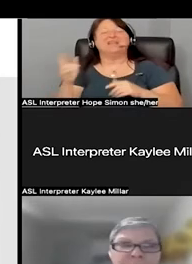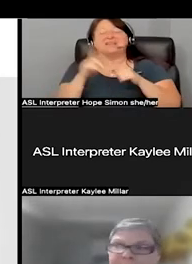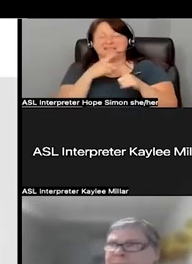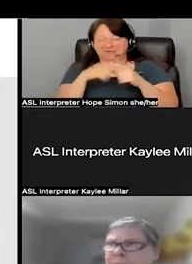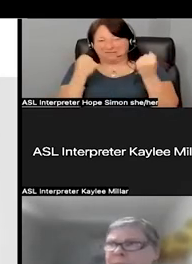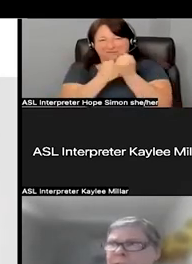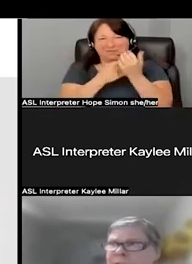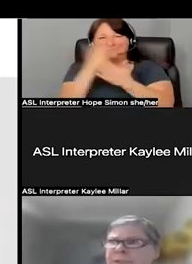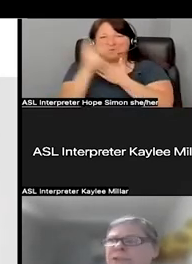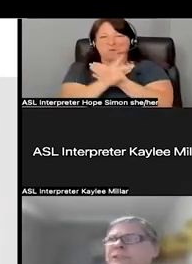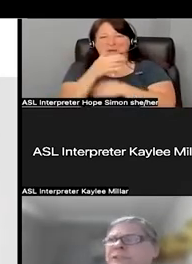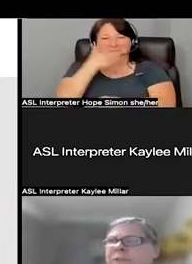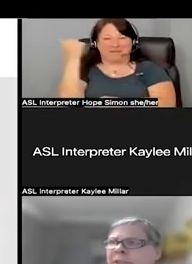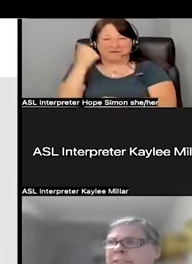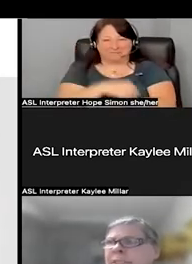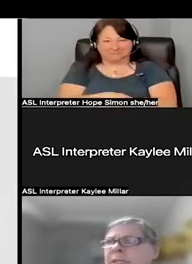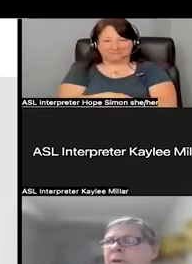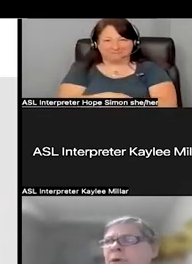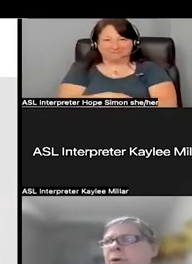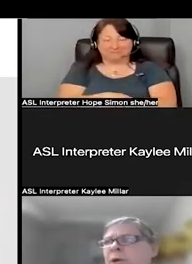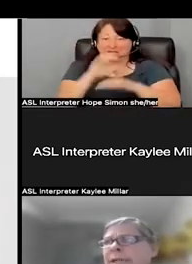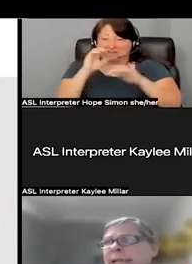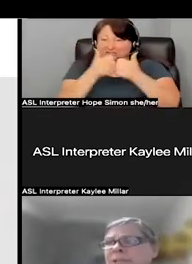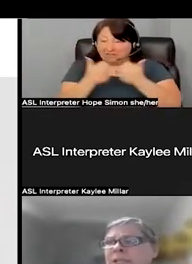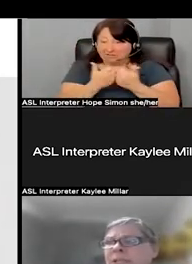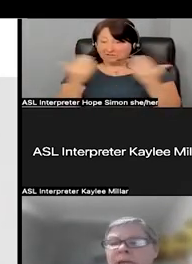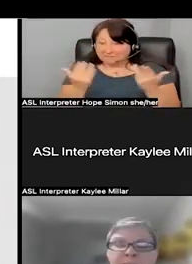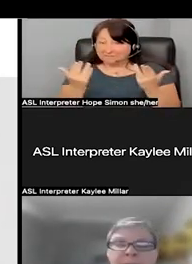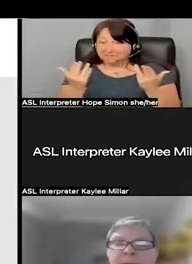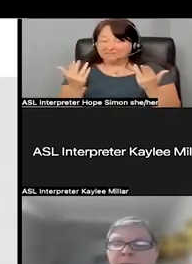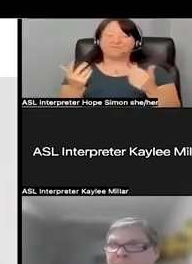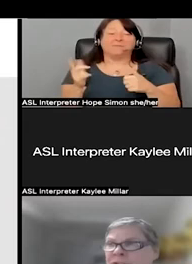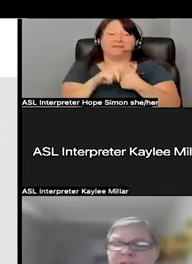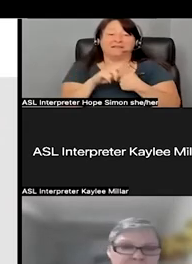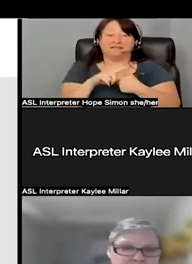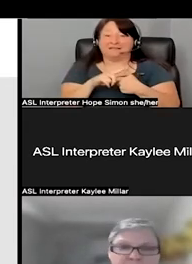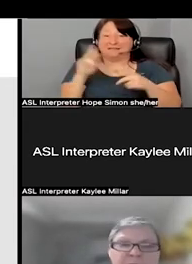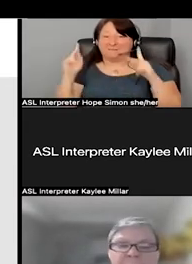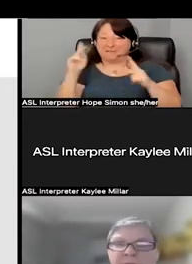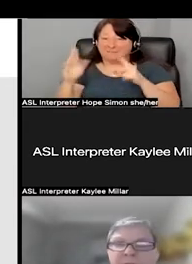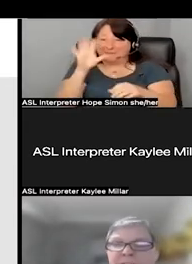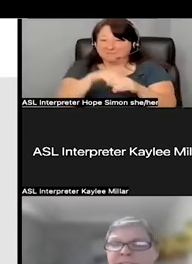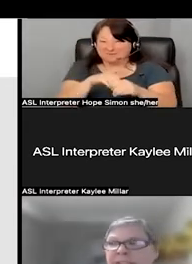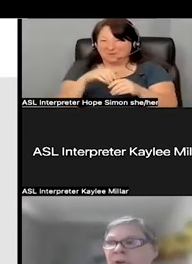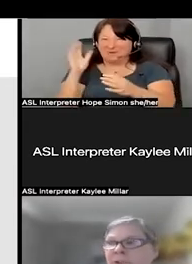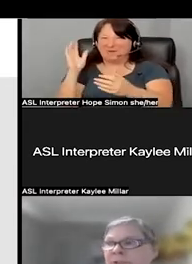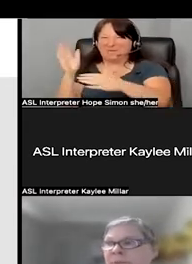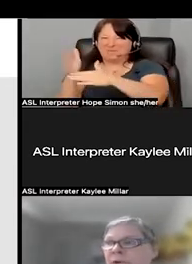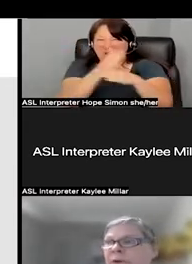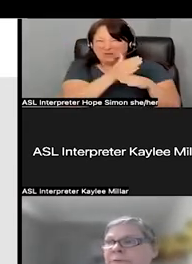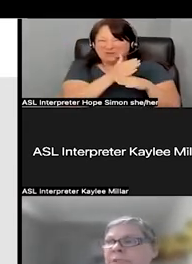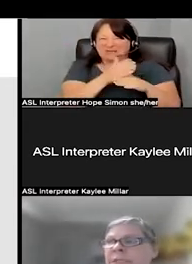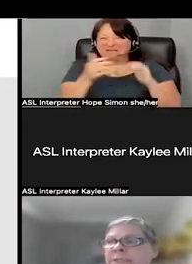much better. Some of the challenges we faced were engaging the population. So partnering with those existing